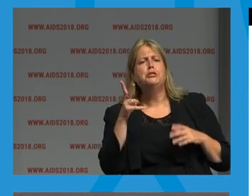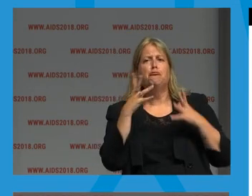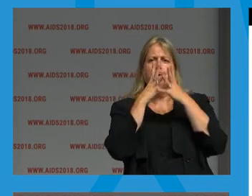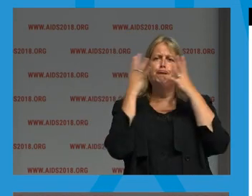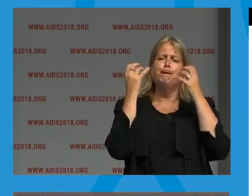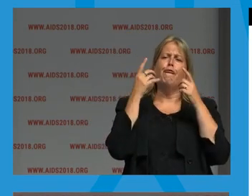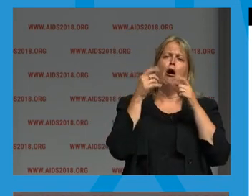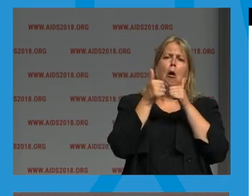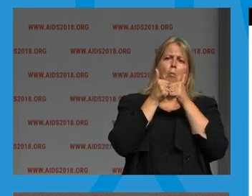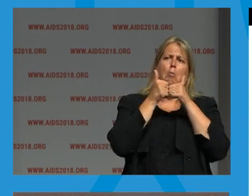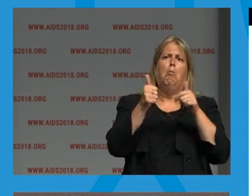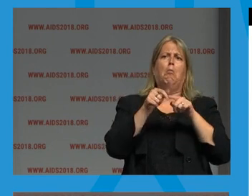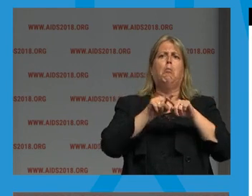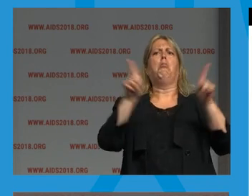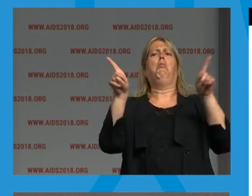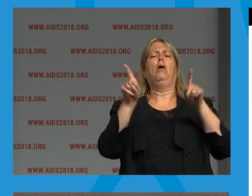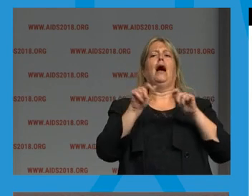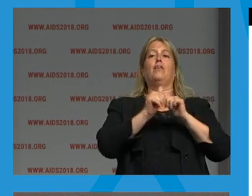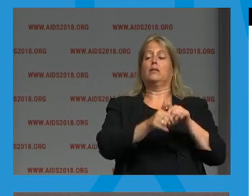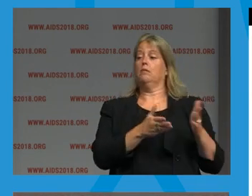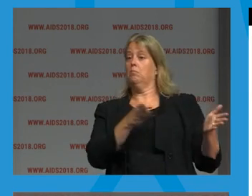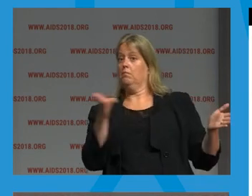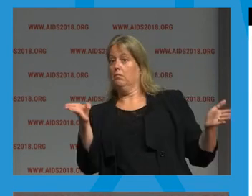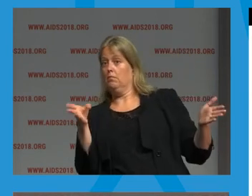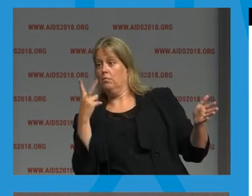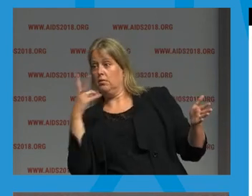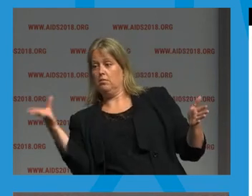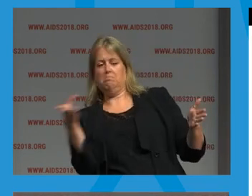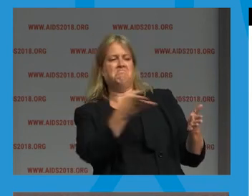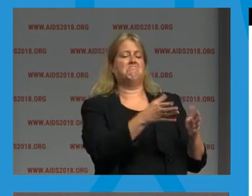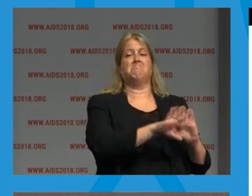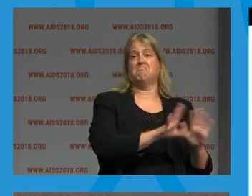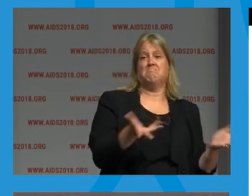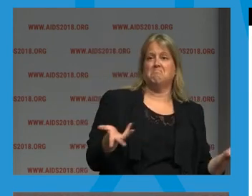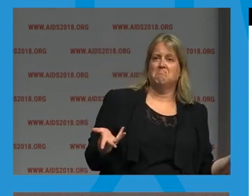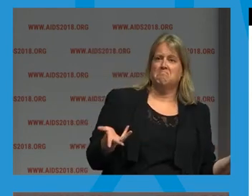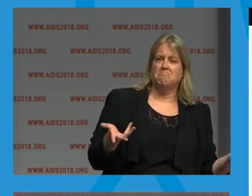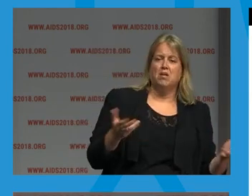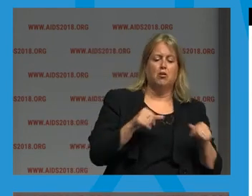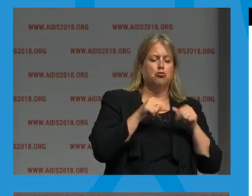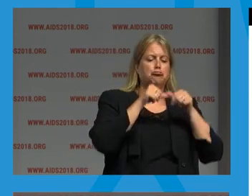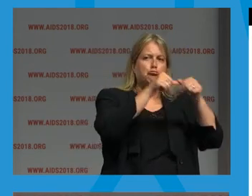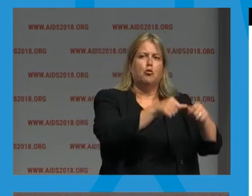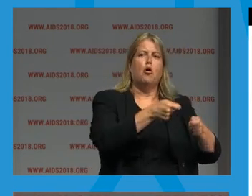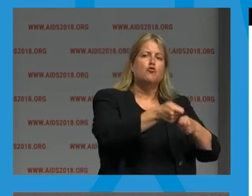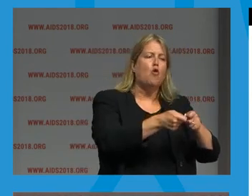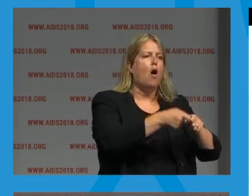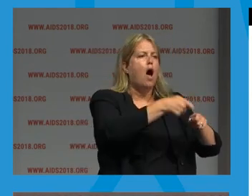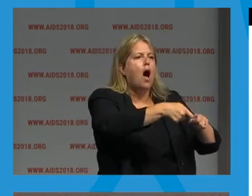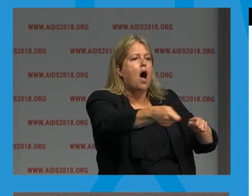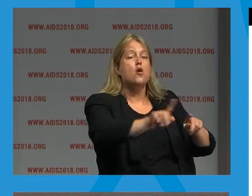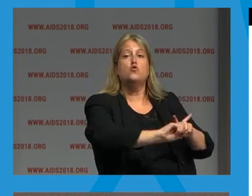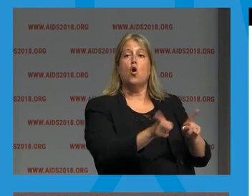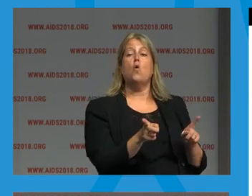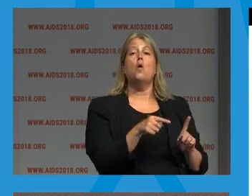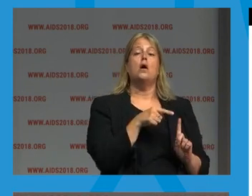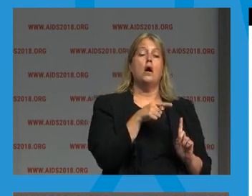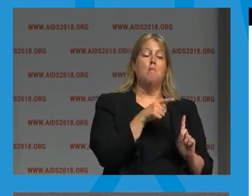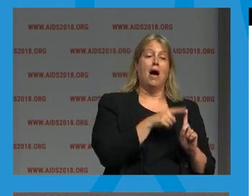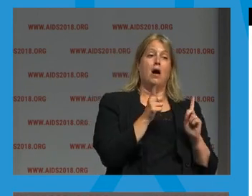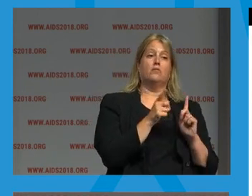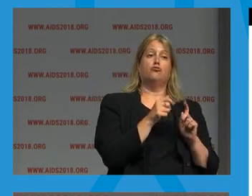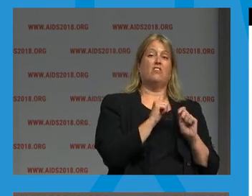in the Biraretti study. We did not see that. We did not see durable control. But in the absence of this